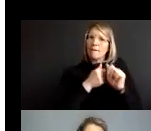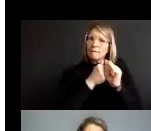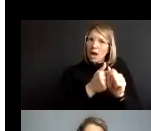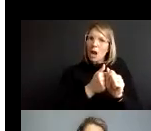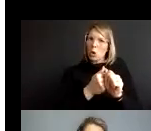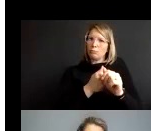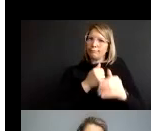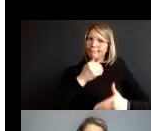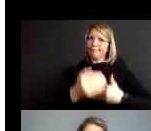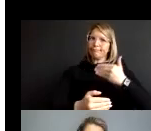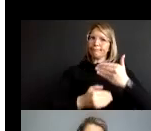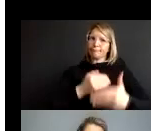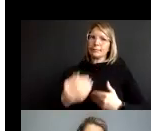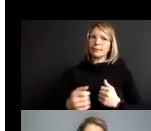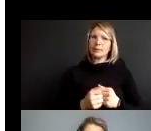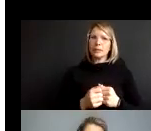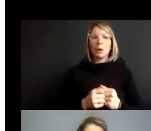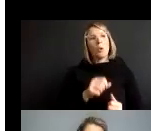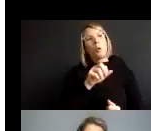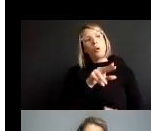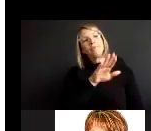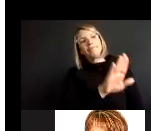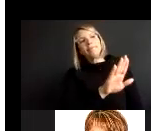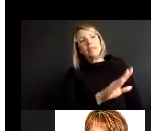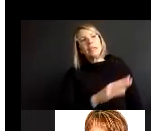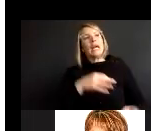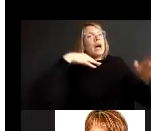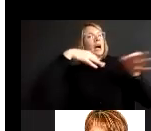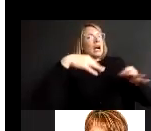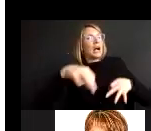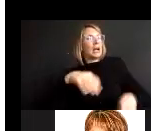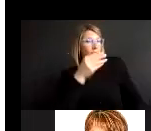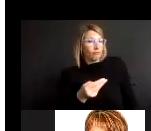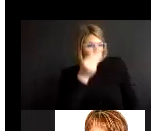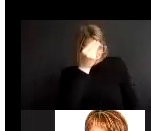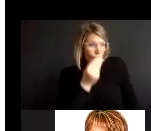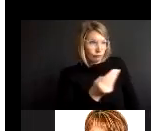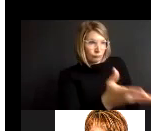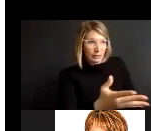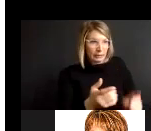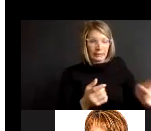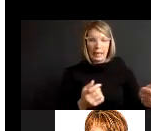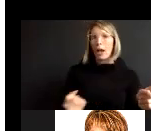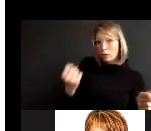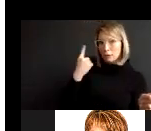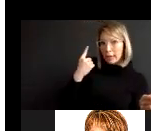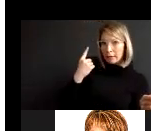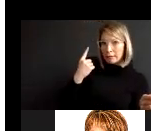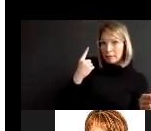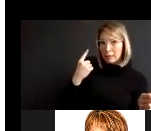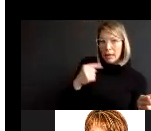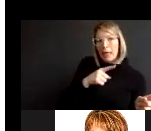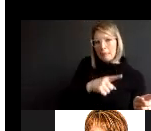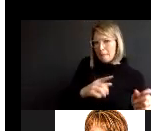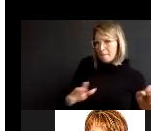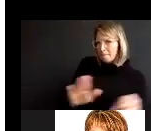Or a big one folks would always look to, can the adult comprehend the information that's discussed? So does the adult comprehend what's being discussed? Can they